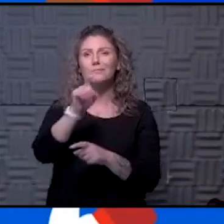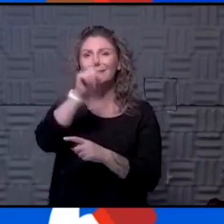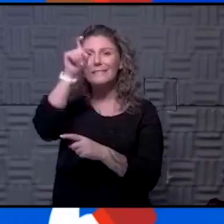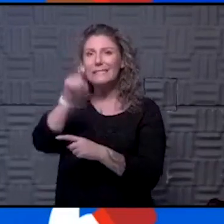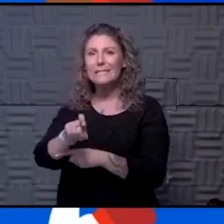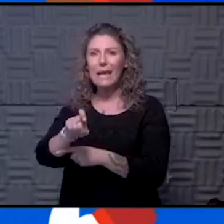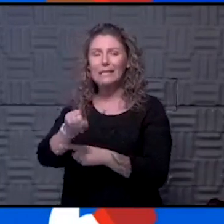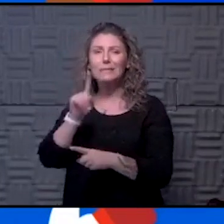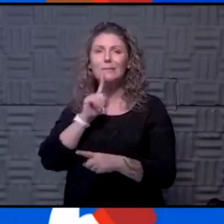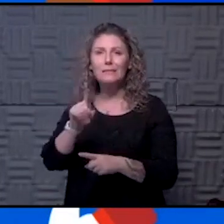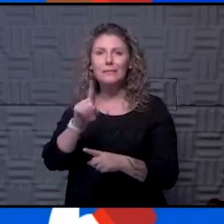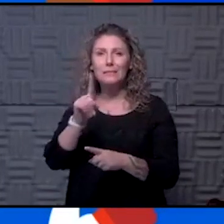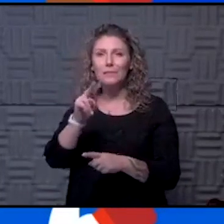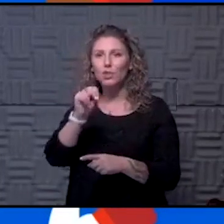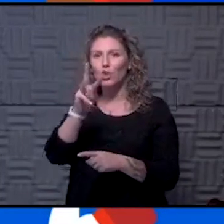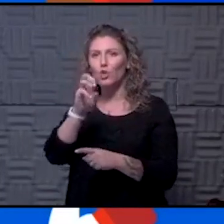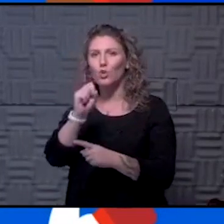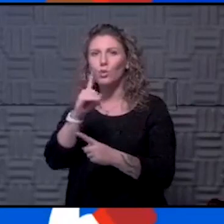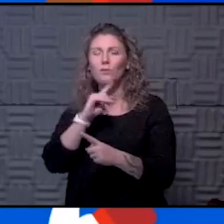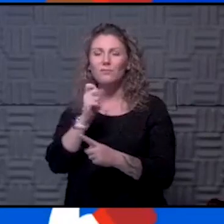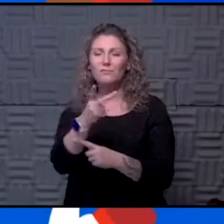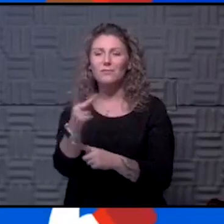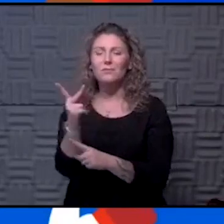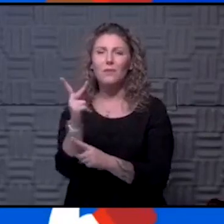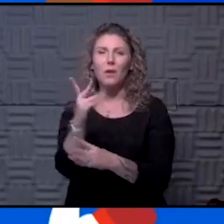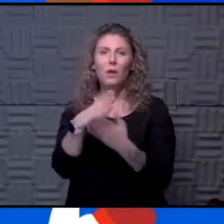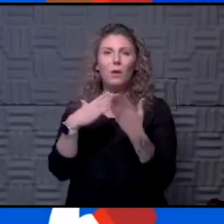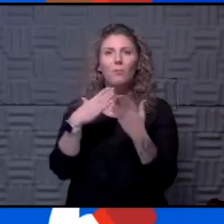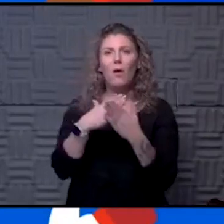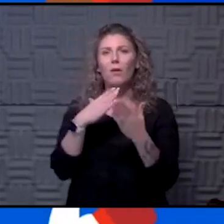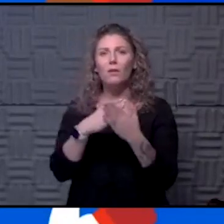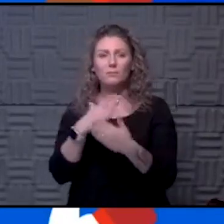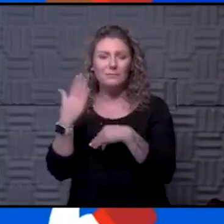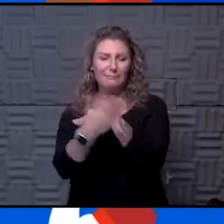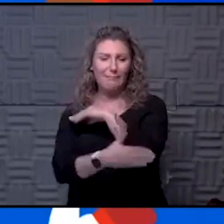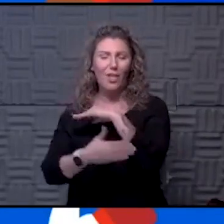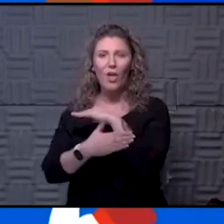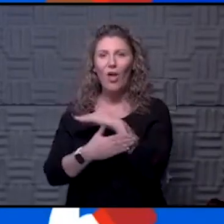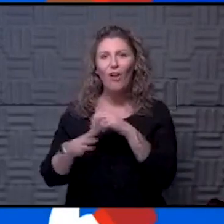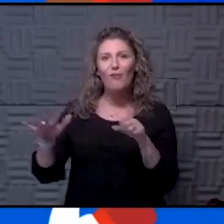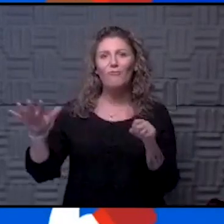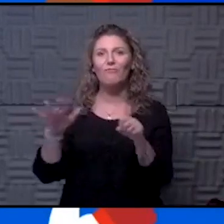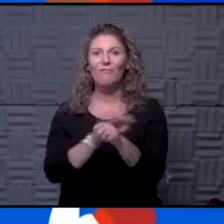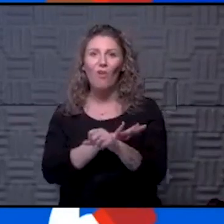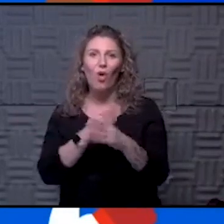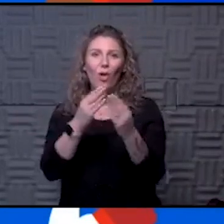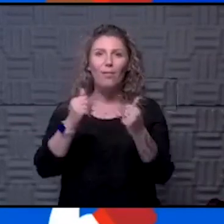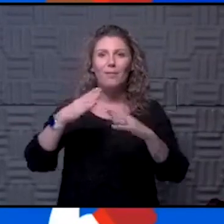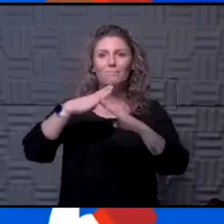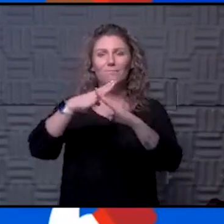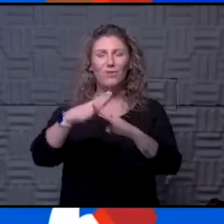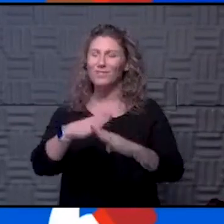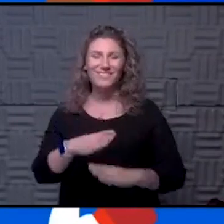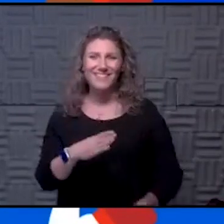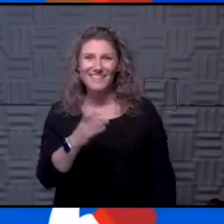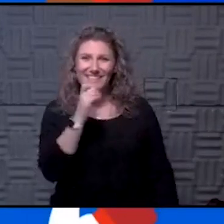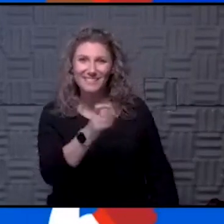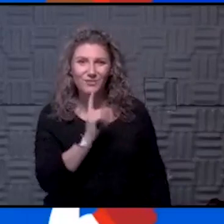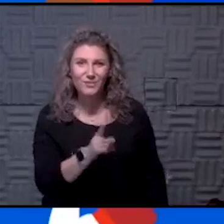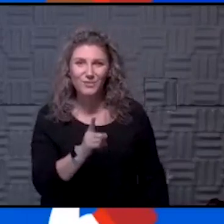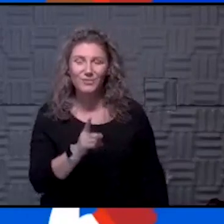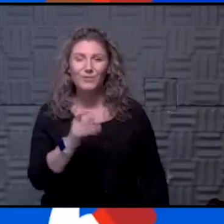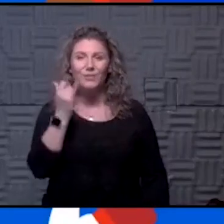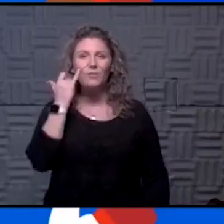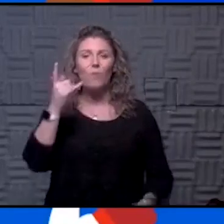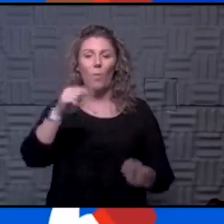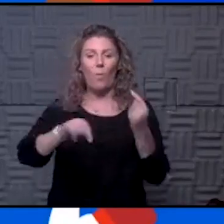that some parts of the country might be close to herd immunity. We're not. So we have a lot of work to do. If we want to get back to life as